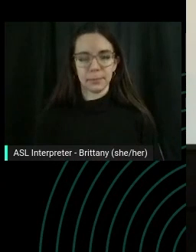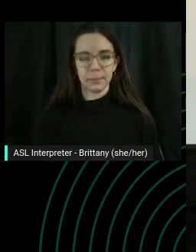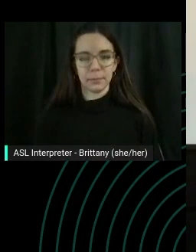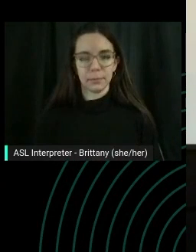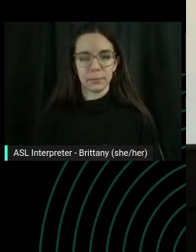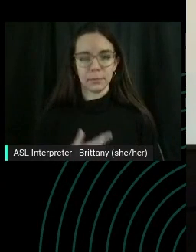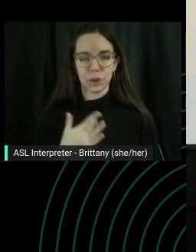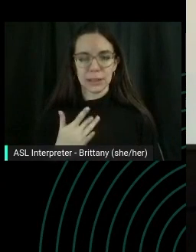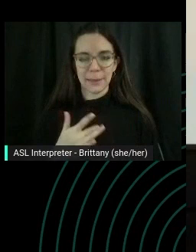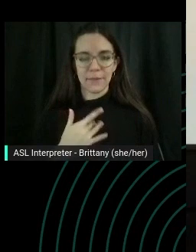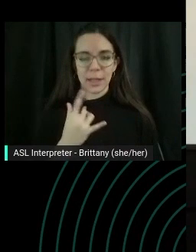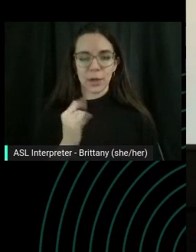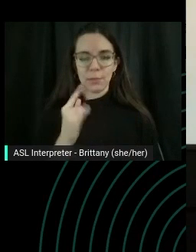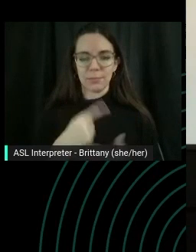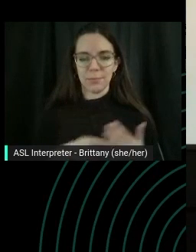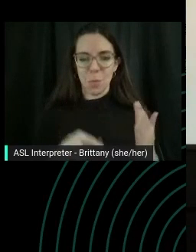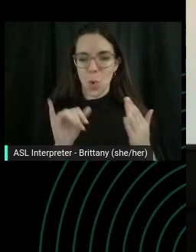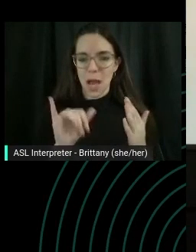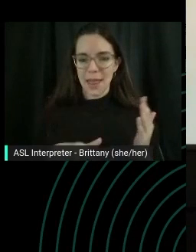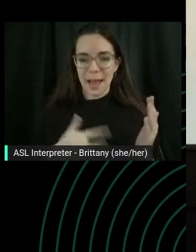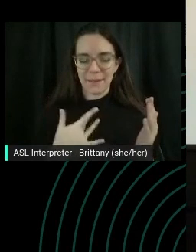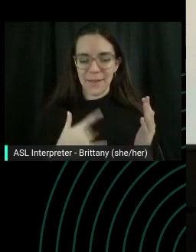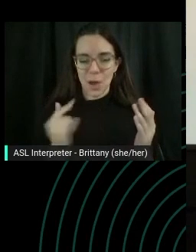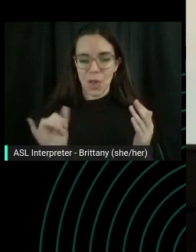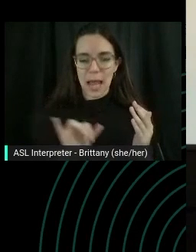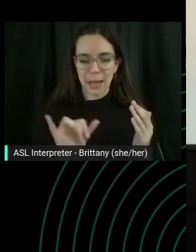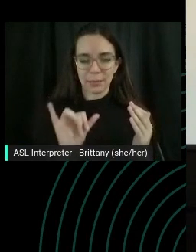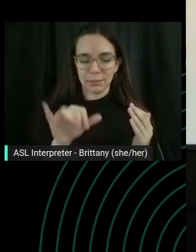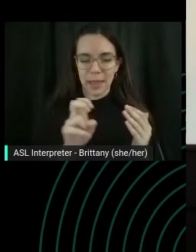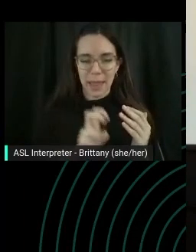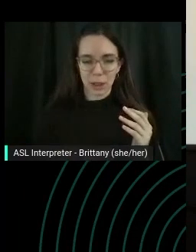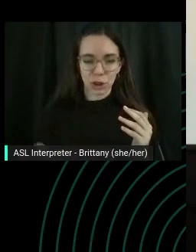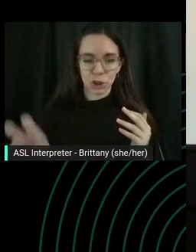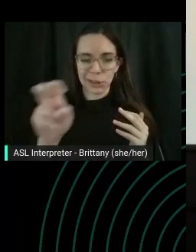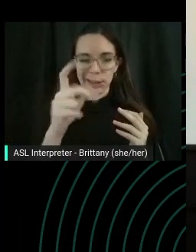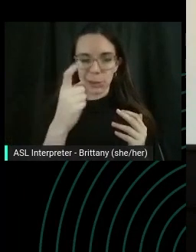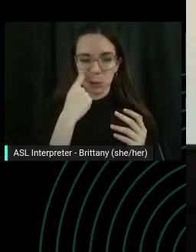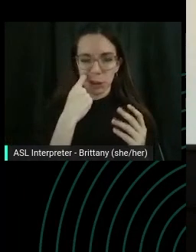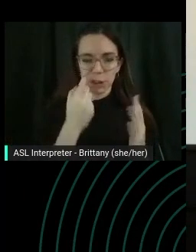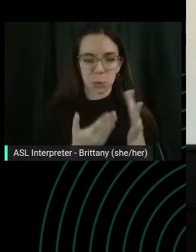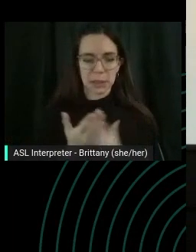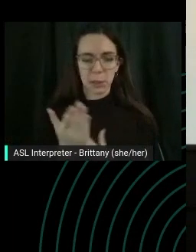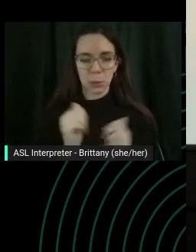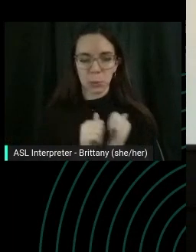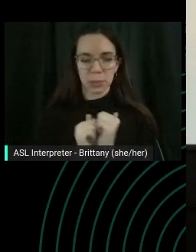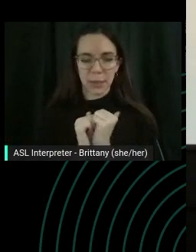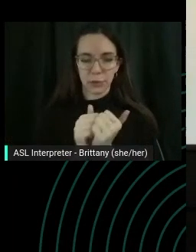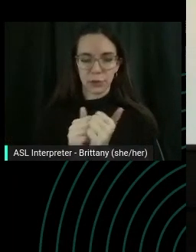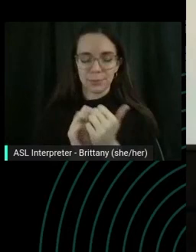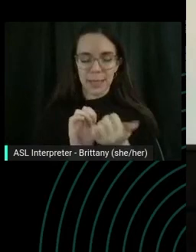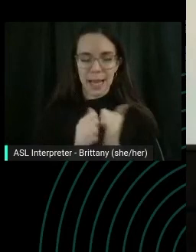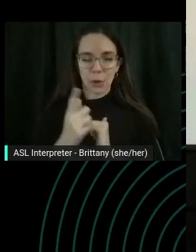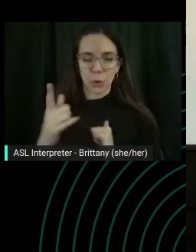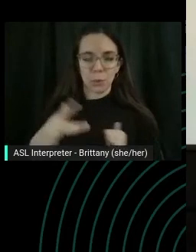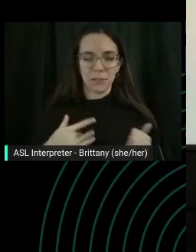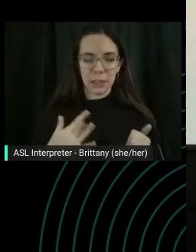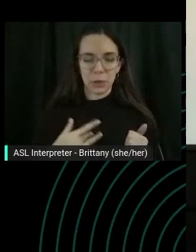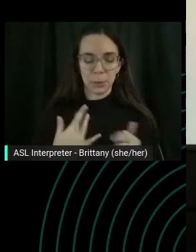Just feeling what that felt like, that journey that we just went through together. How do you feel?